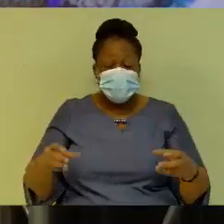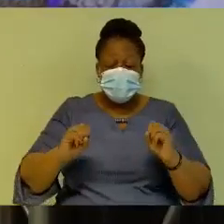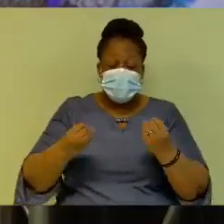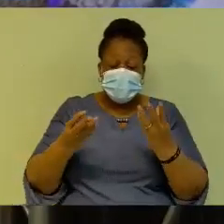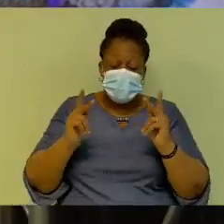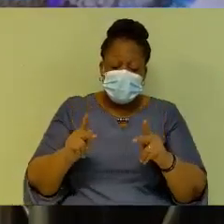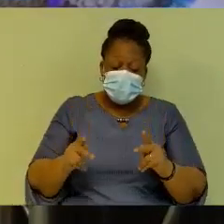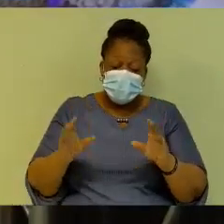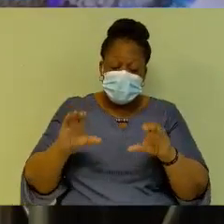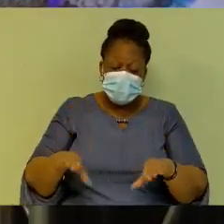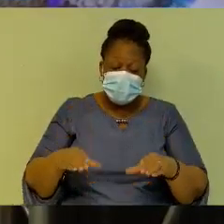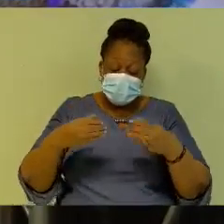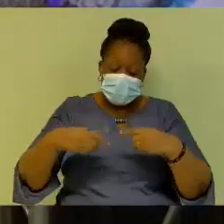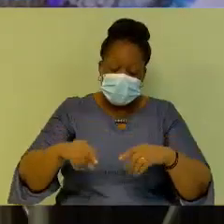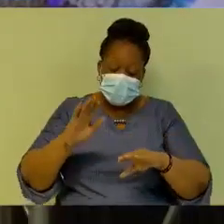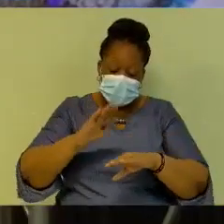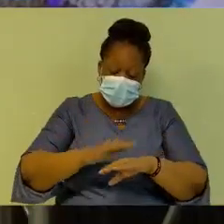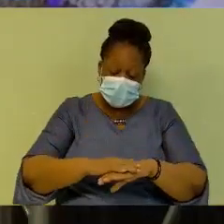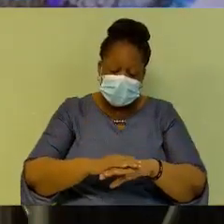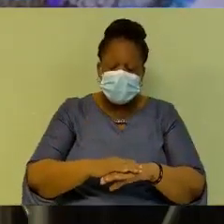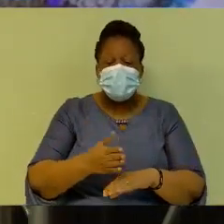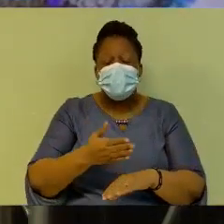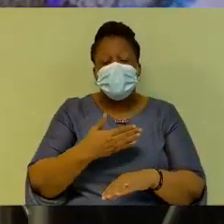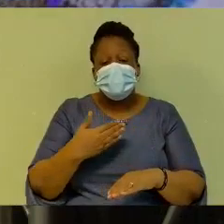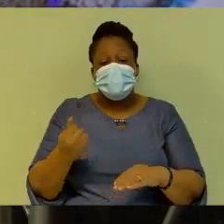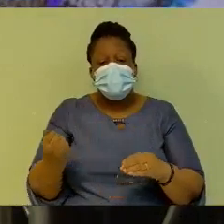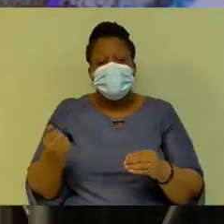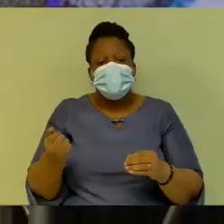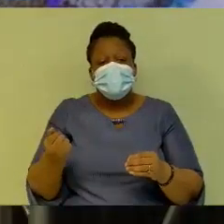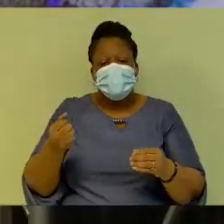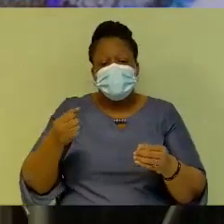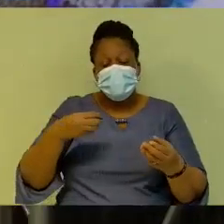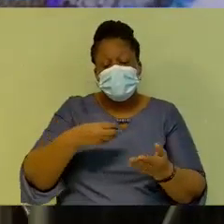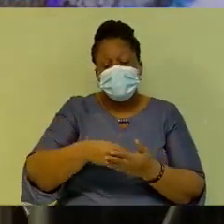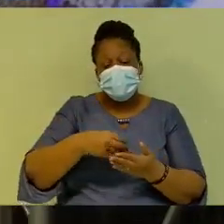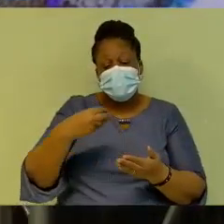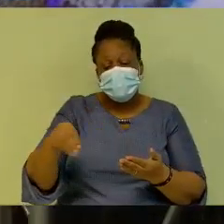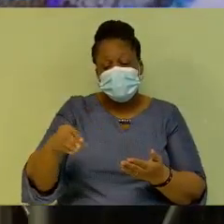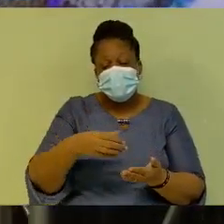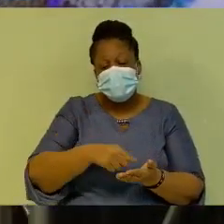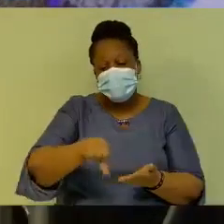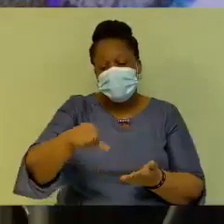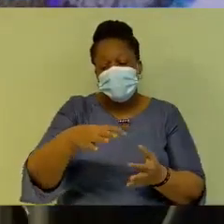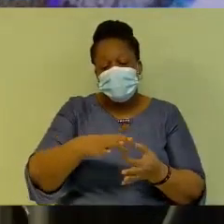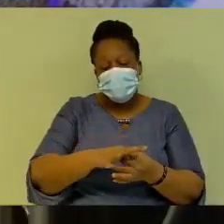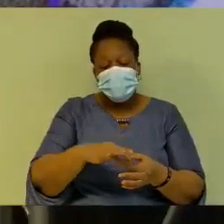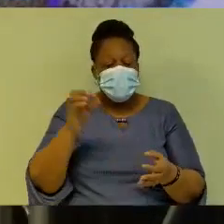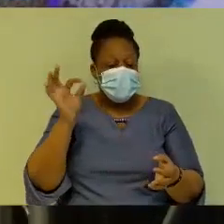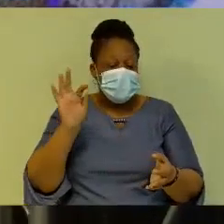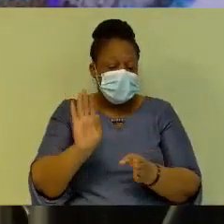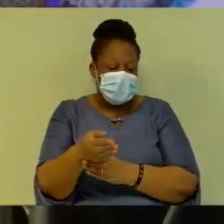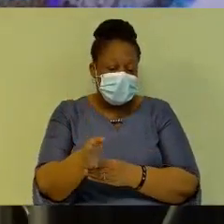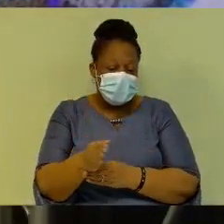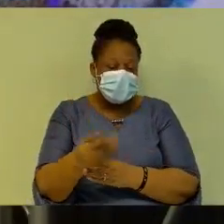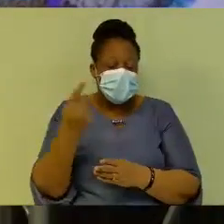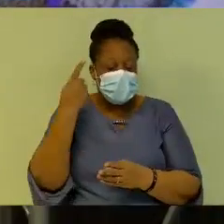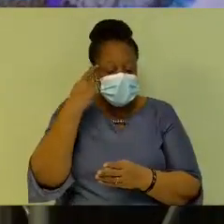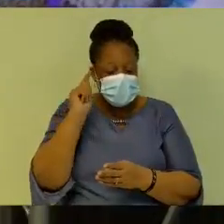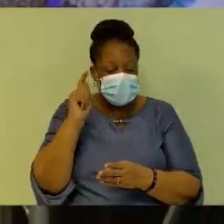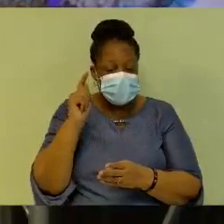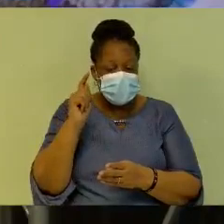discussed security concerns and the sale of fish through the fisheries and also the storage of unsold fish by